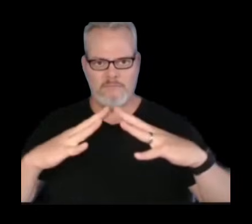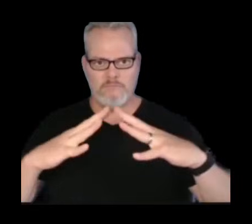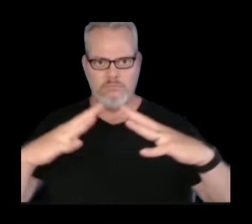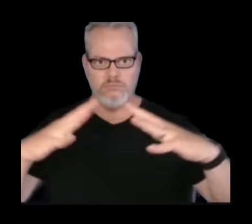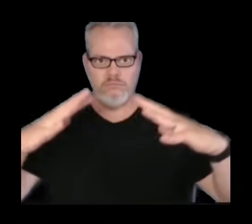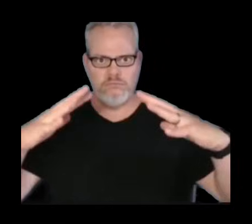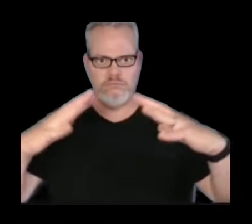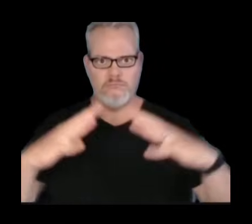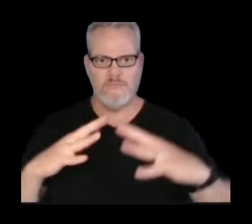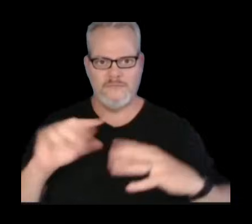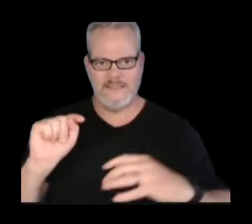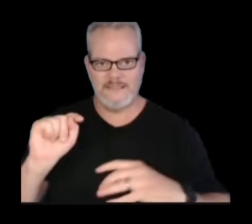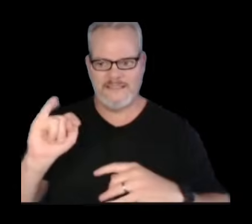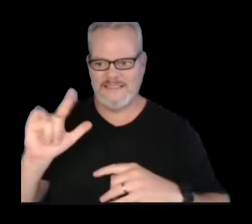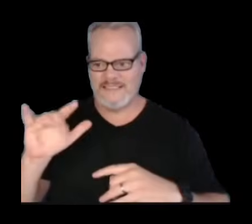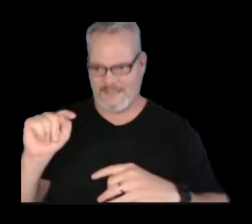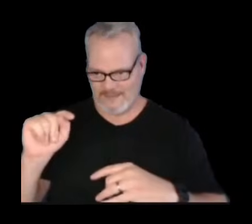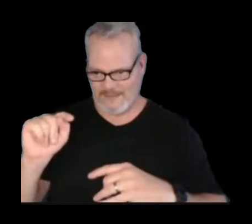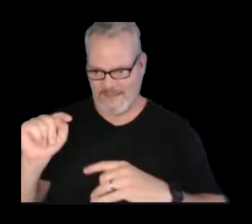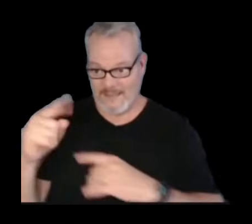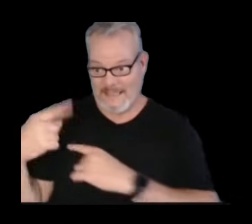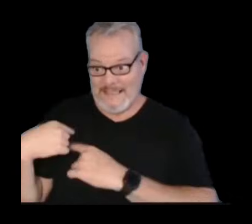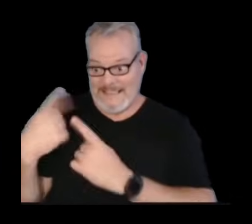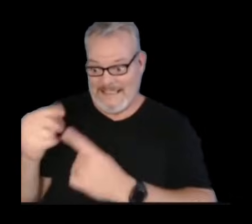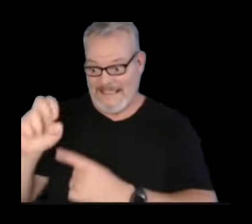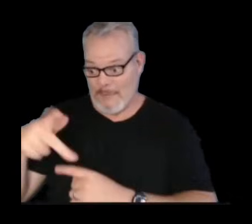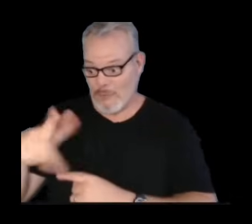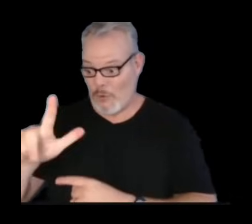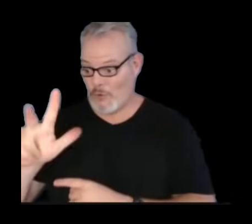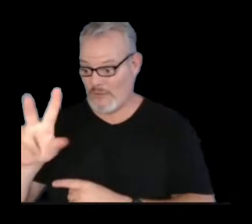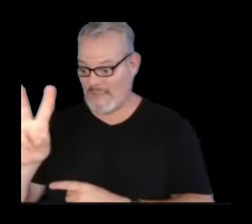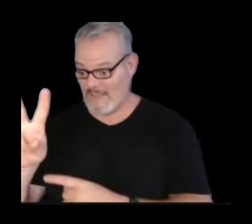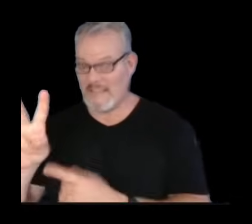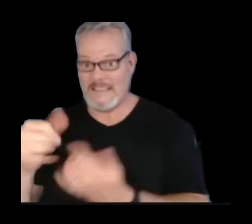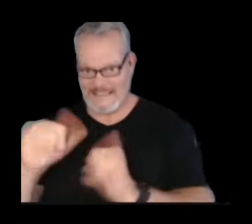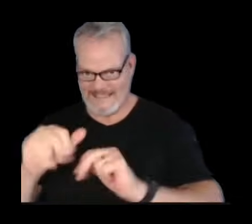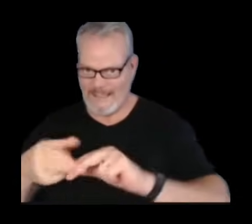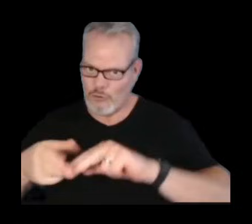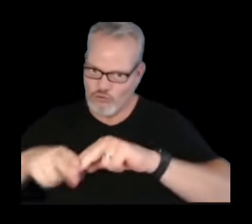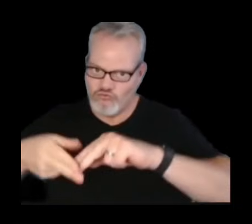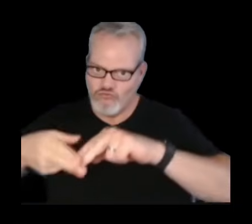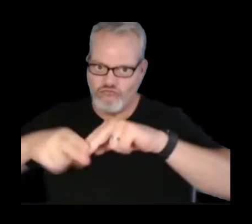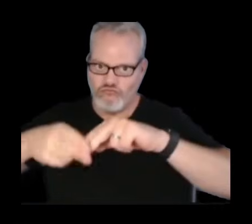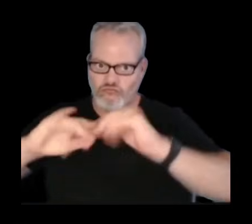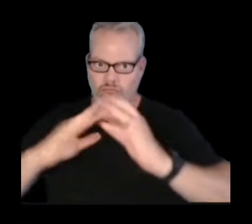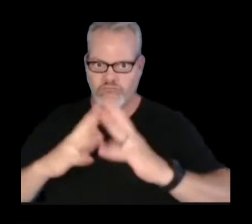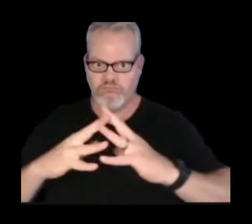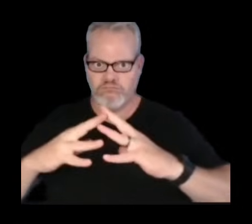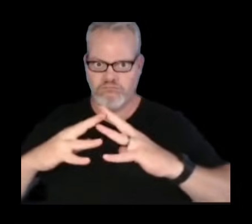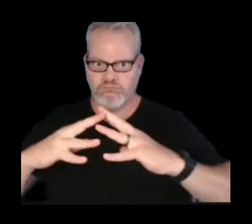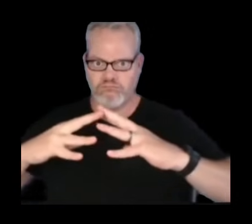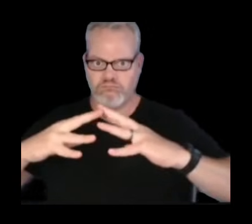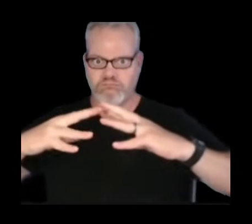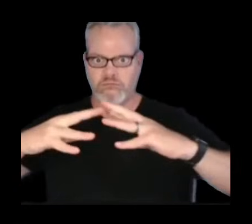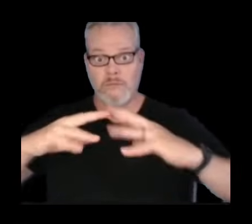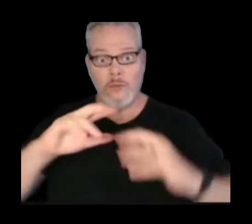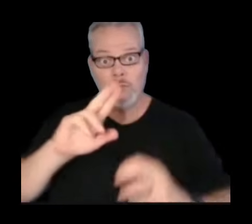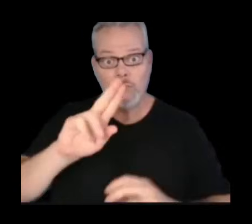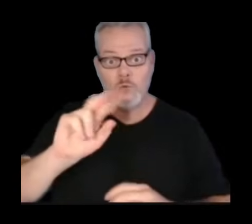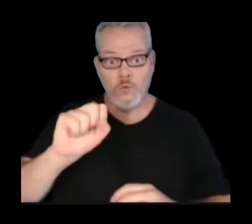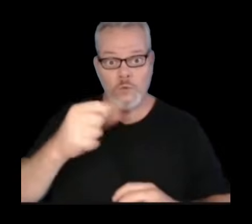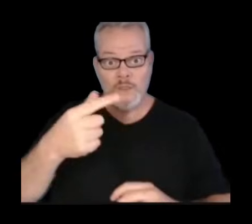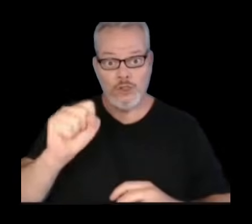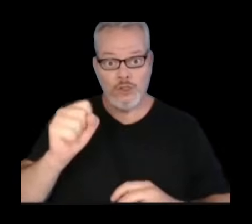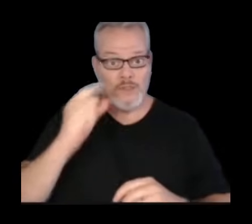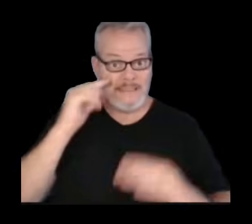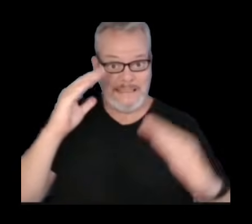overall recharging since episode 37, building towards episode 38, which the USGS expects within the next week.